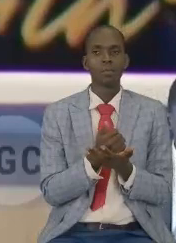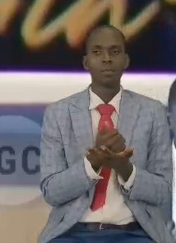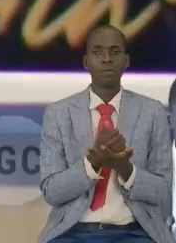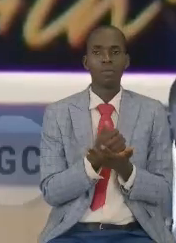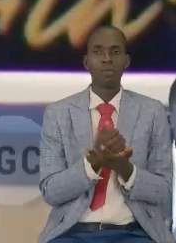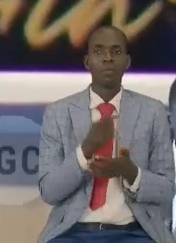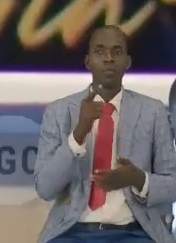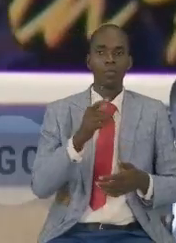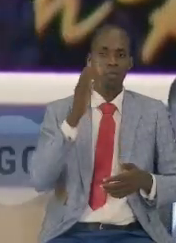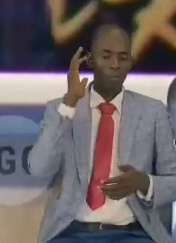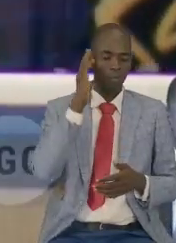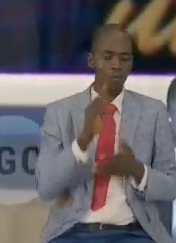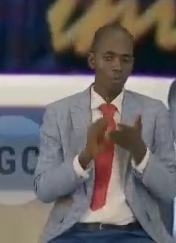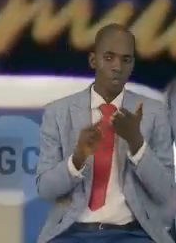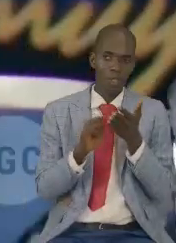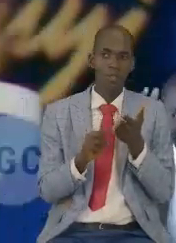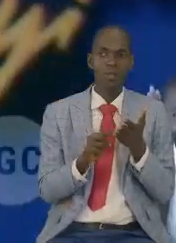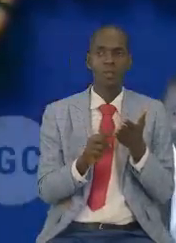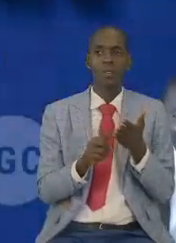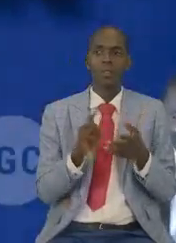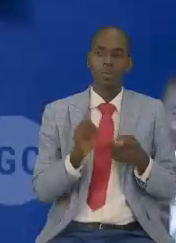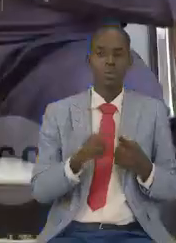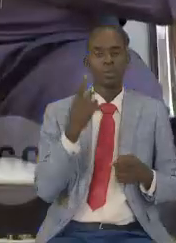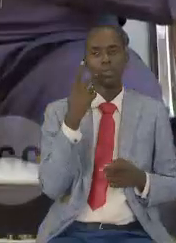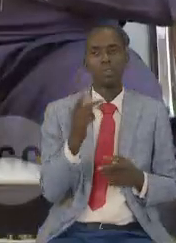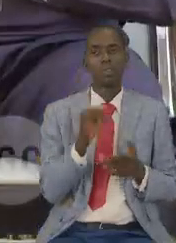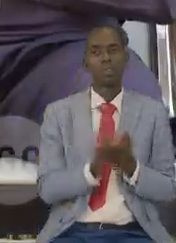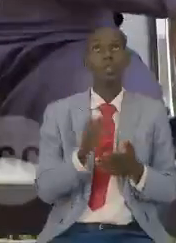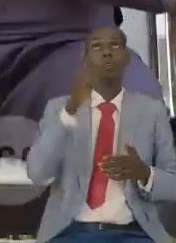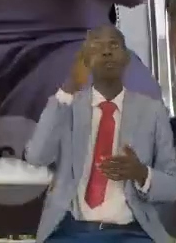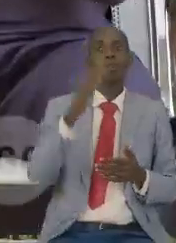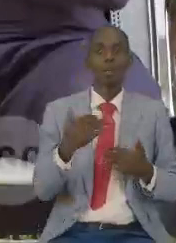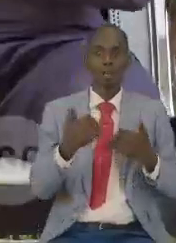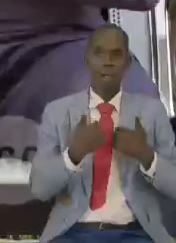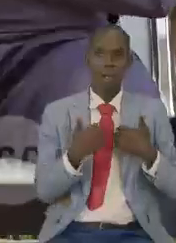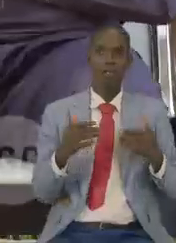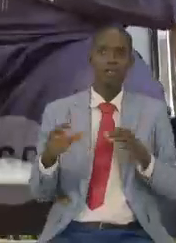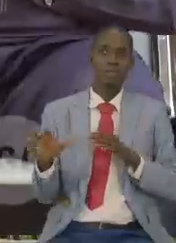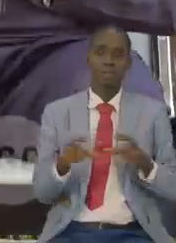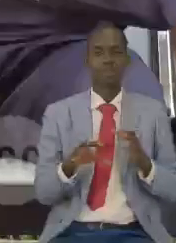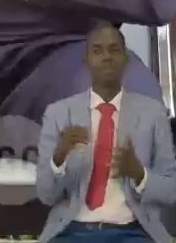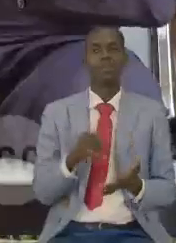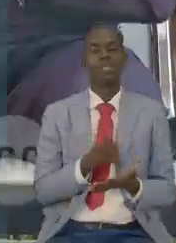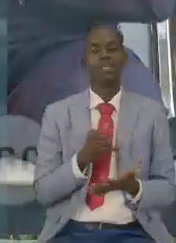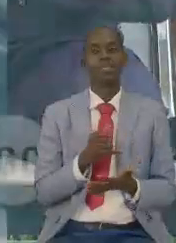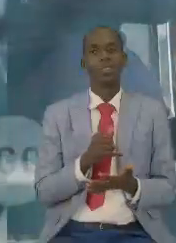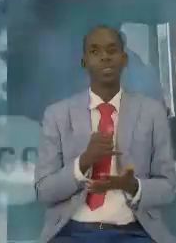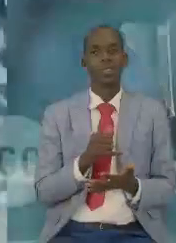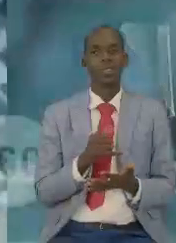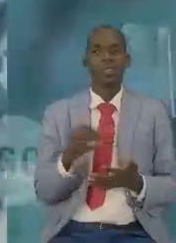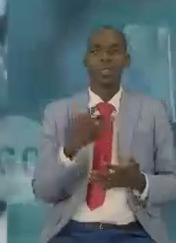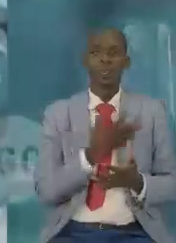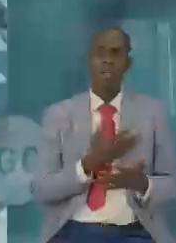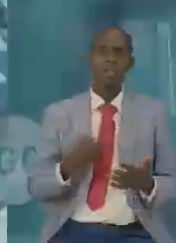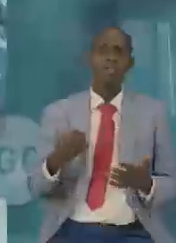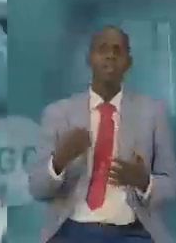see that God has done it. And I went back to take the phone, and I saw